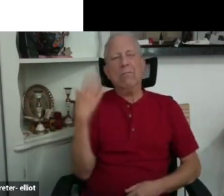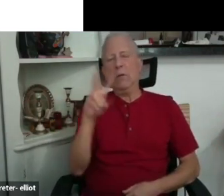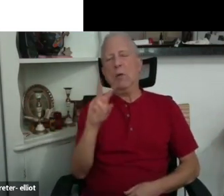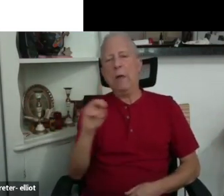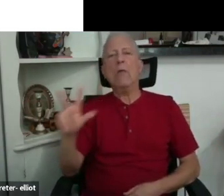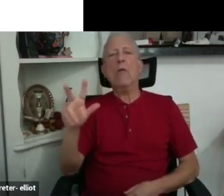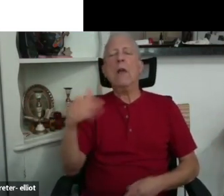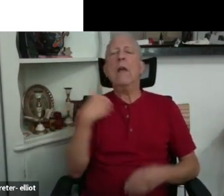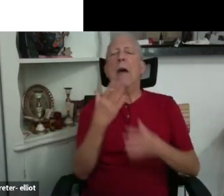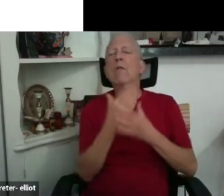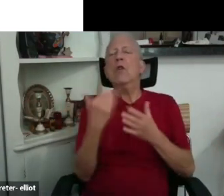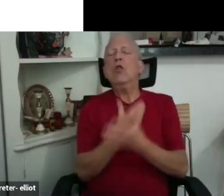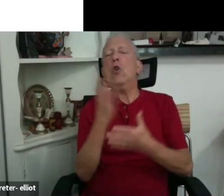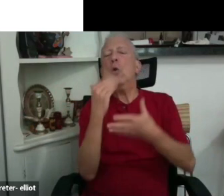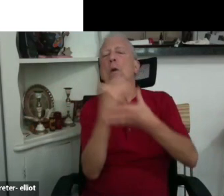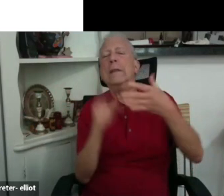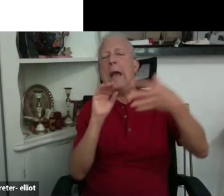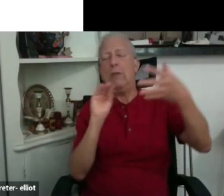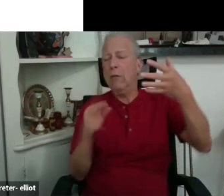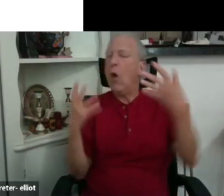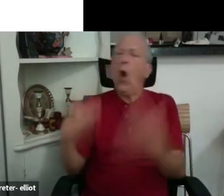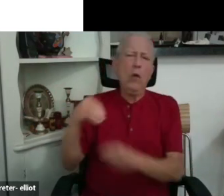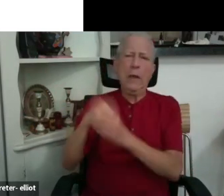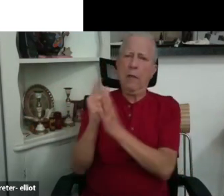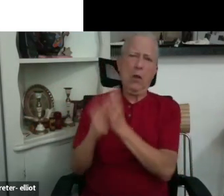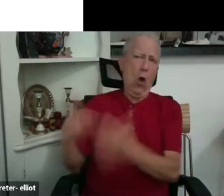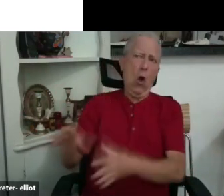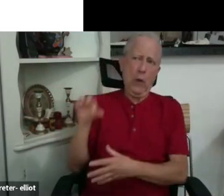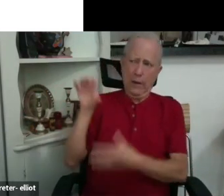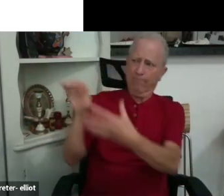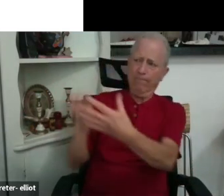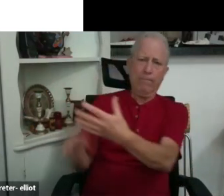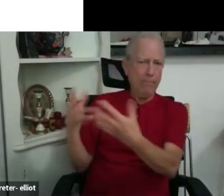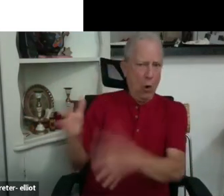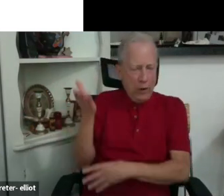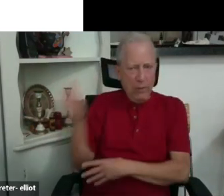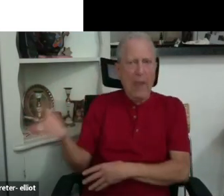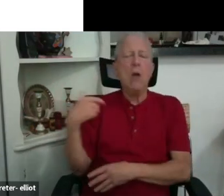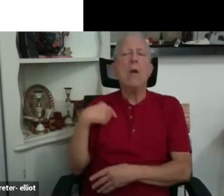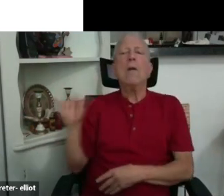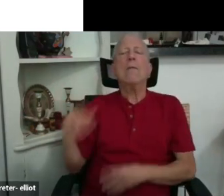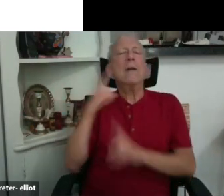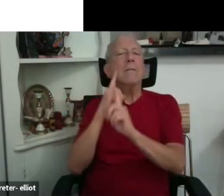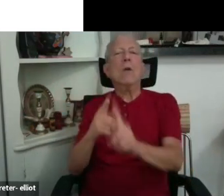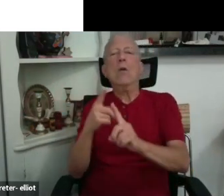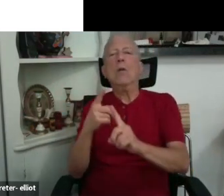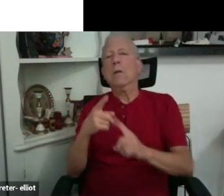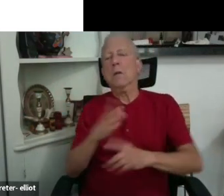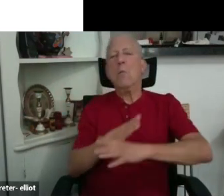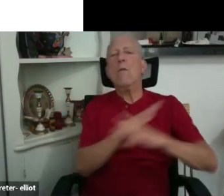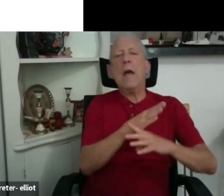currently exist in law already, meant to prevent tax-exempt organizations from financing